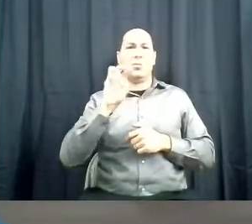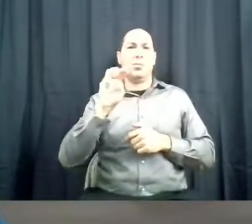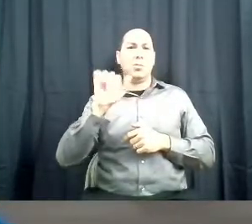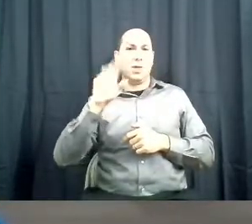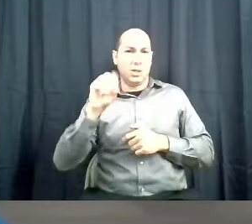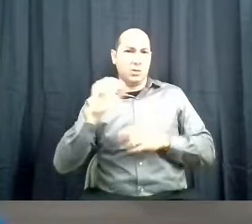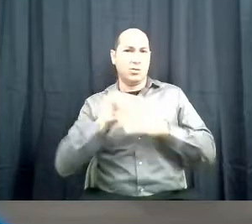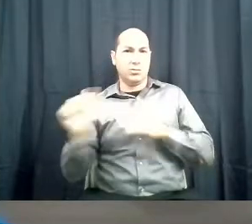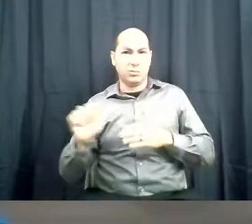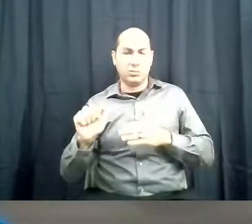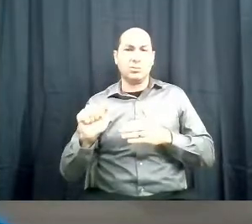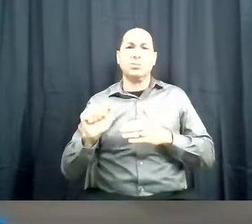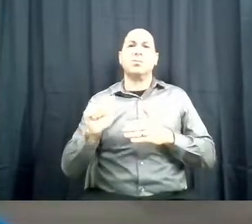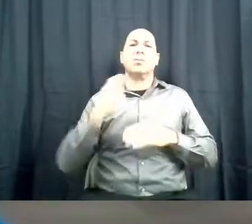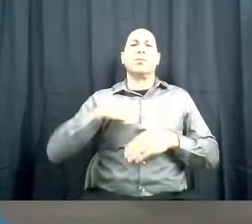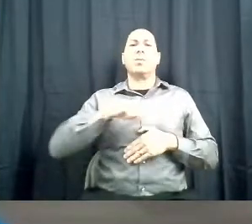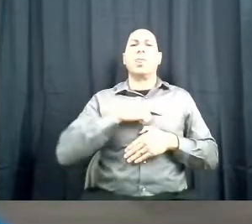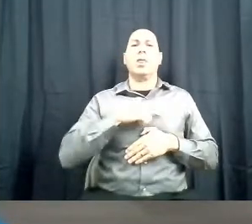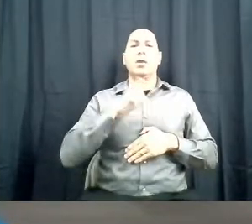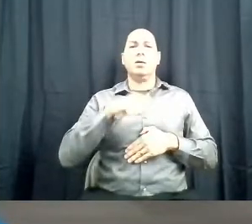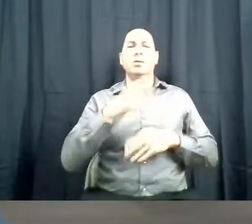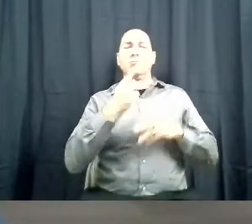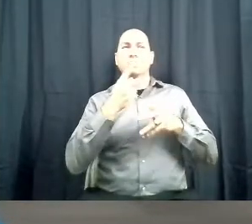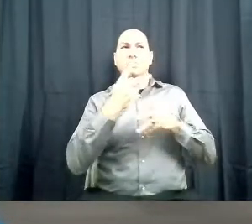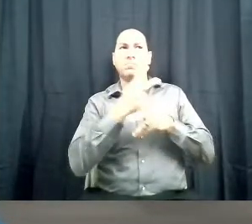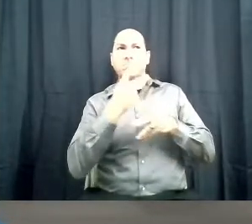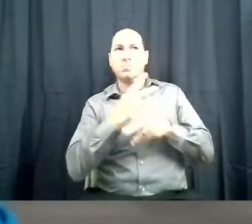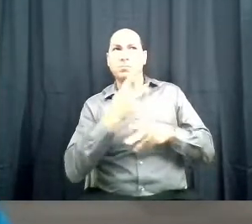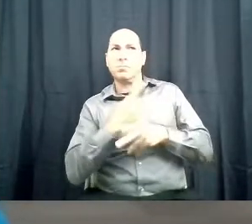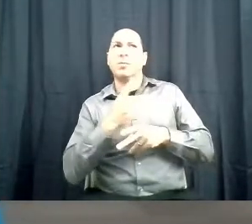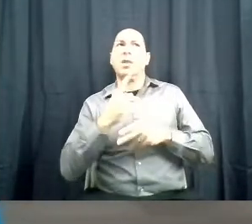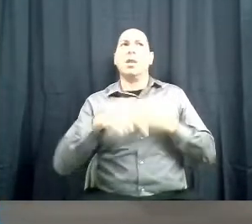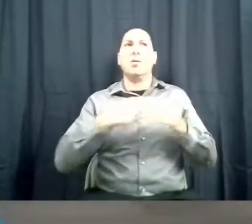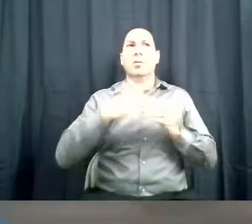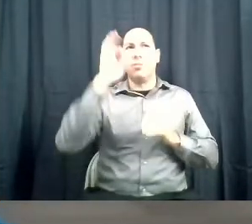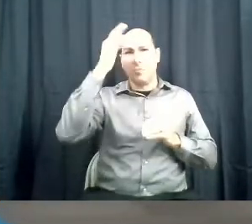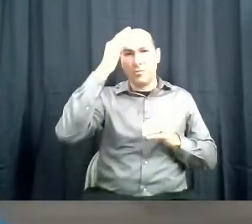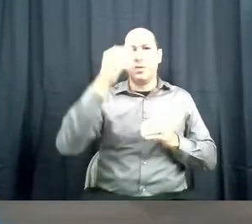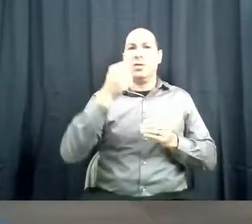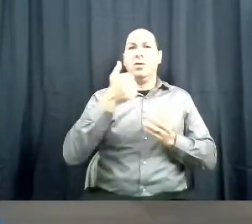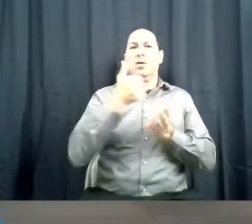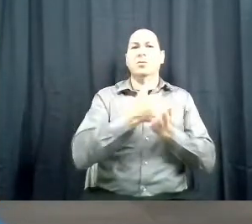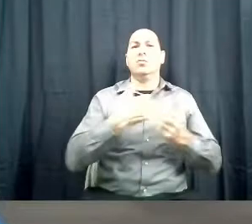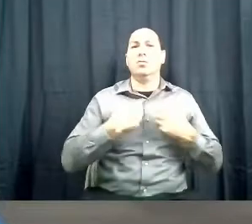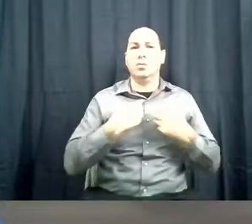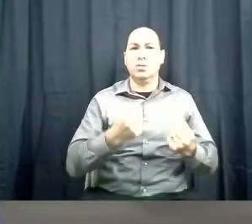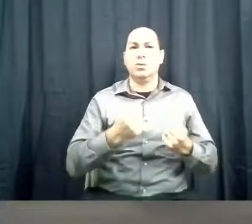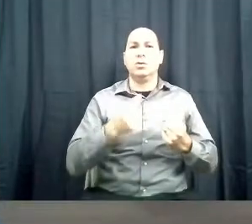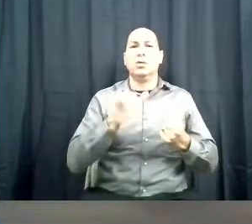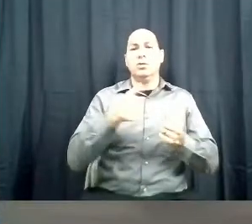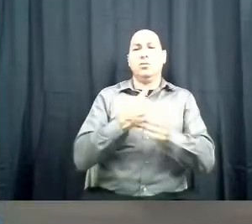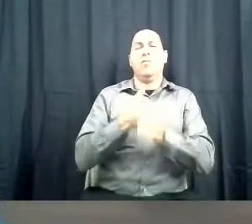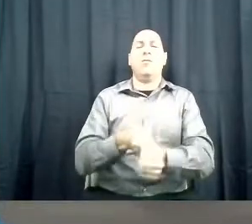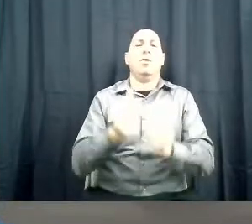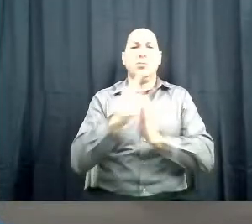reflected going forward, unless there's any change in federal medication, reflects the current baseline legislation that exists, which is a cap of about 400.